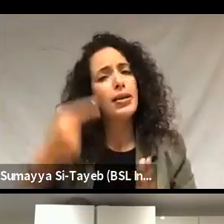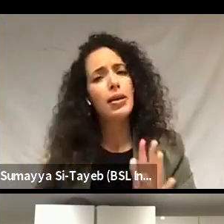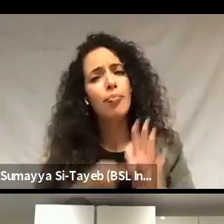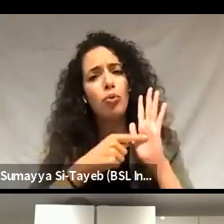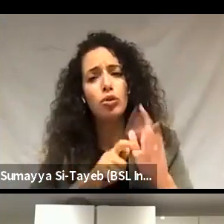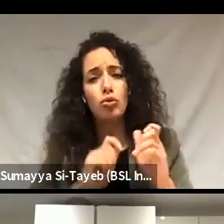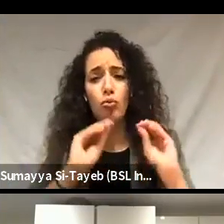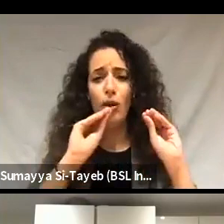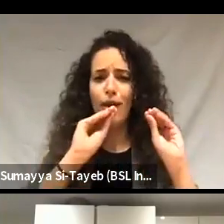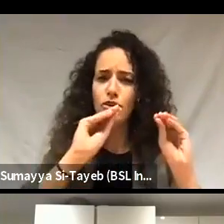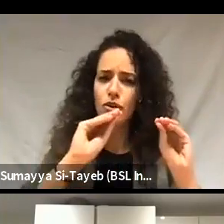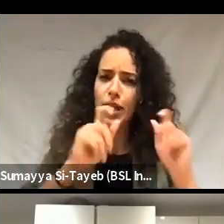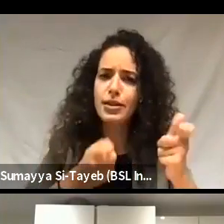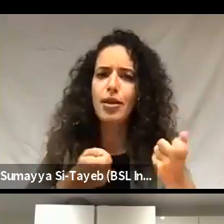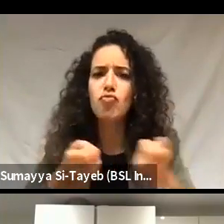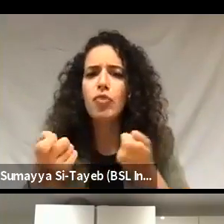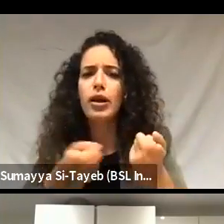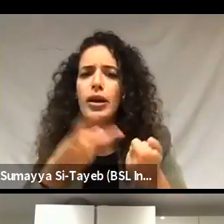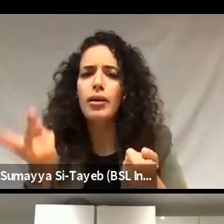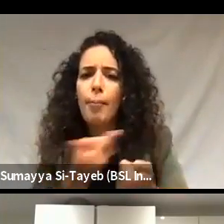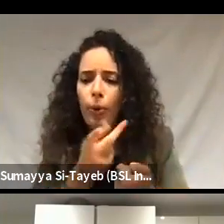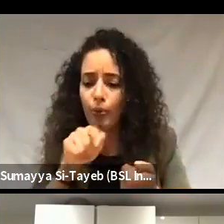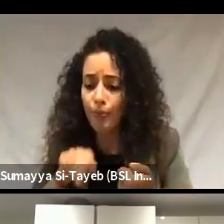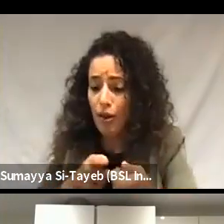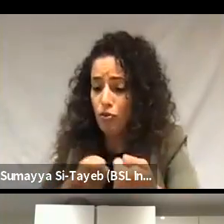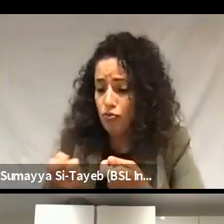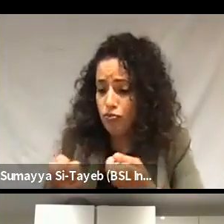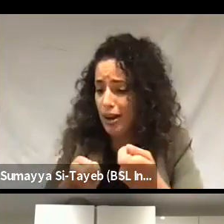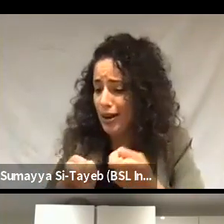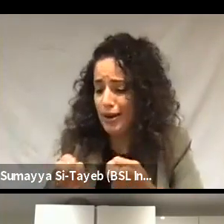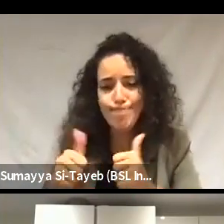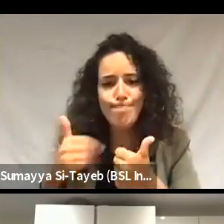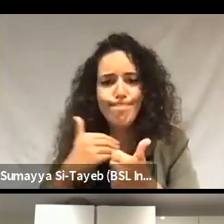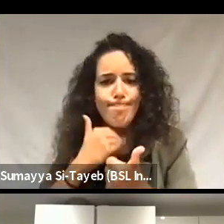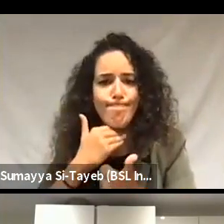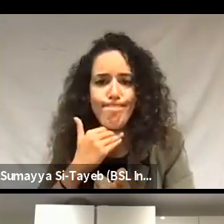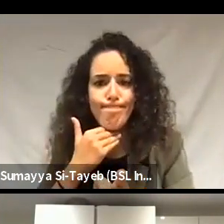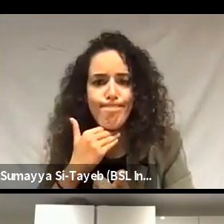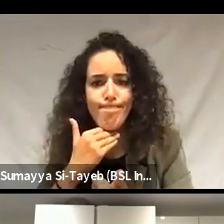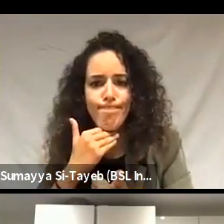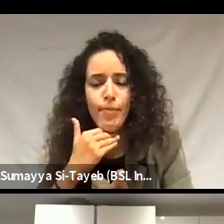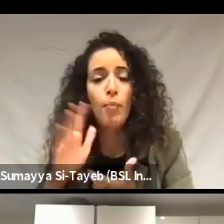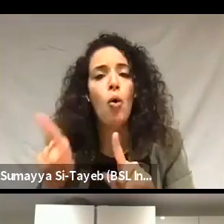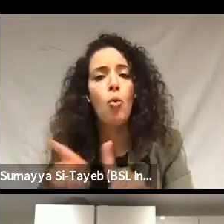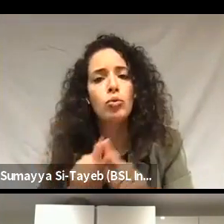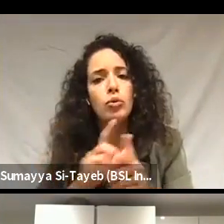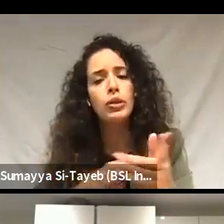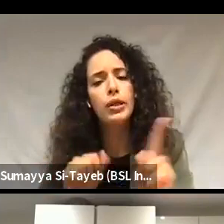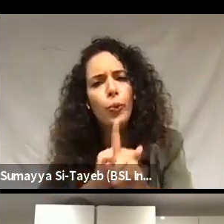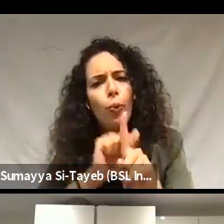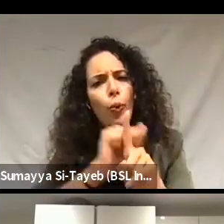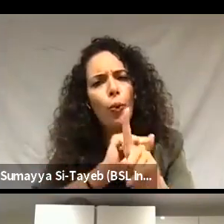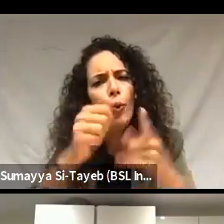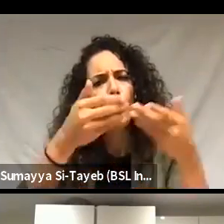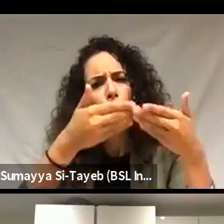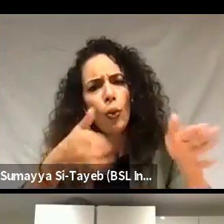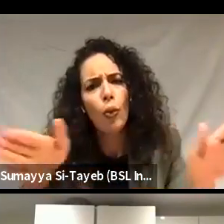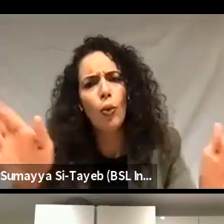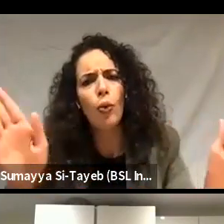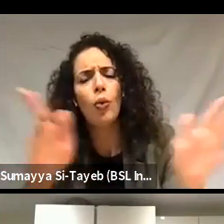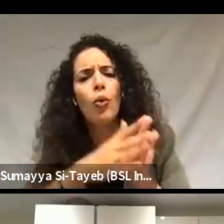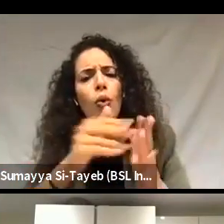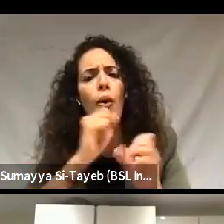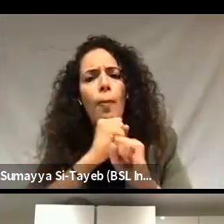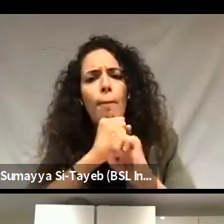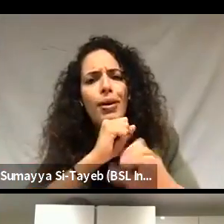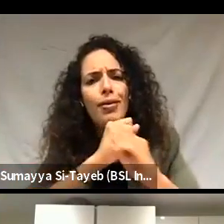our regulations are not up to the task, but I also think we need to improve media literacy. And of course, that includes all sorts of